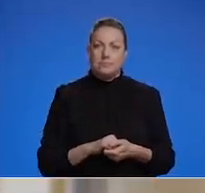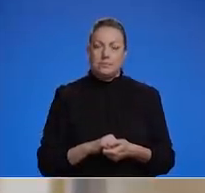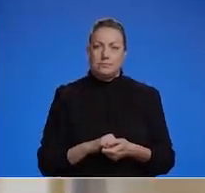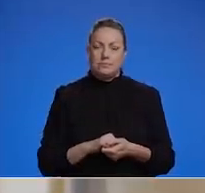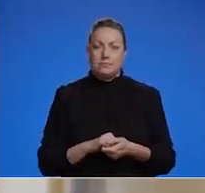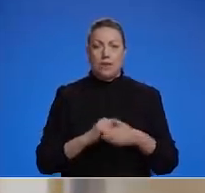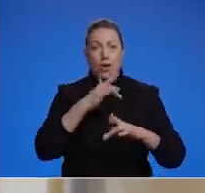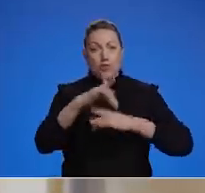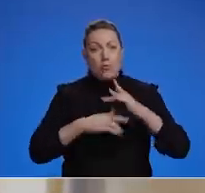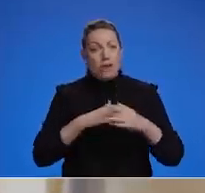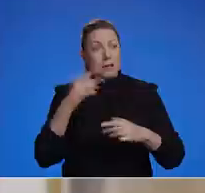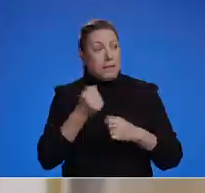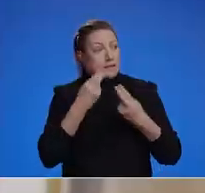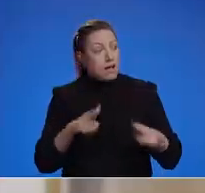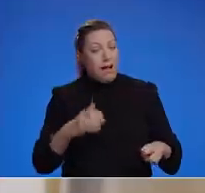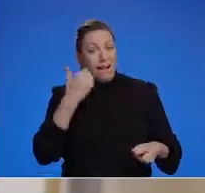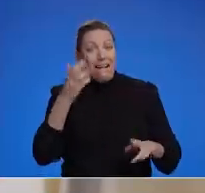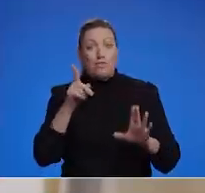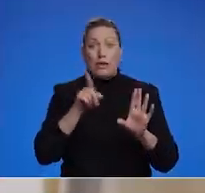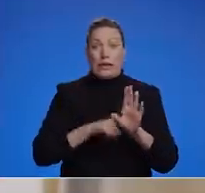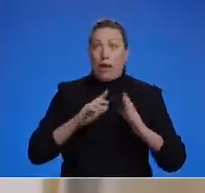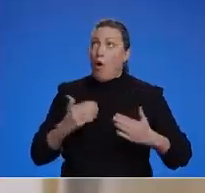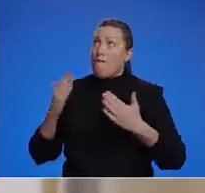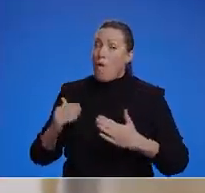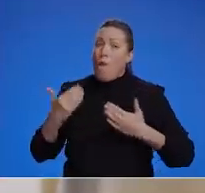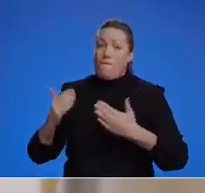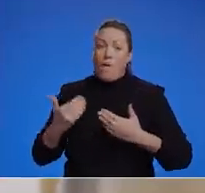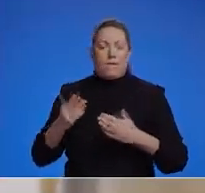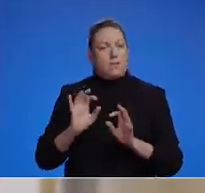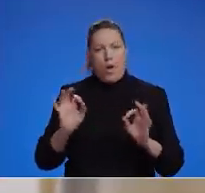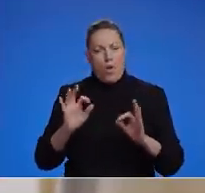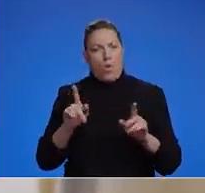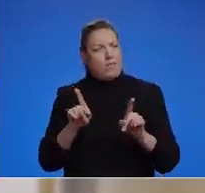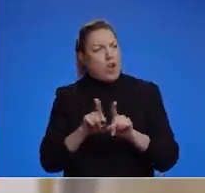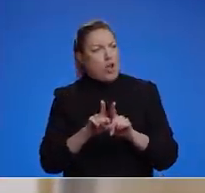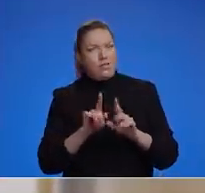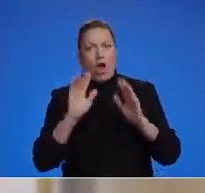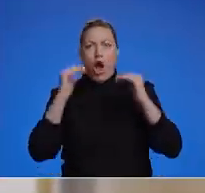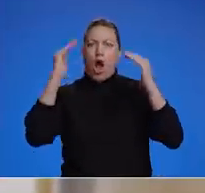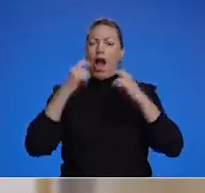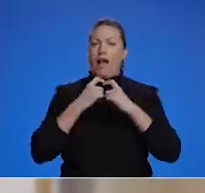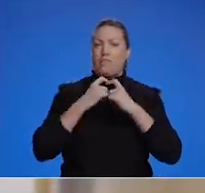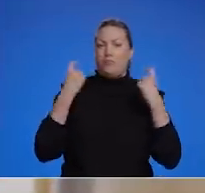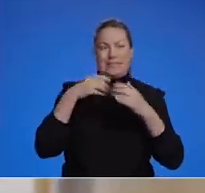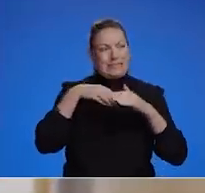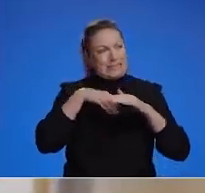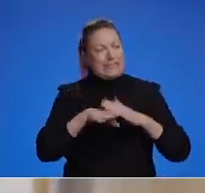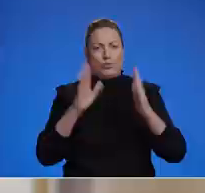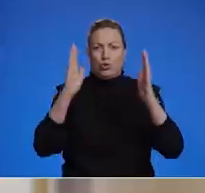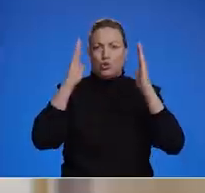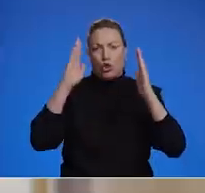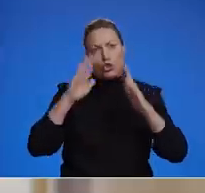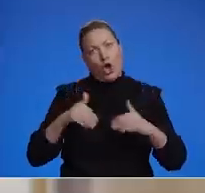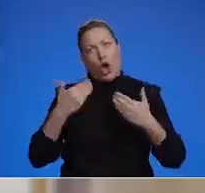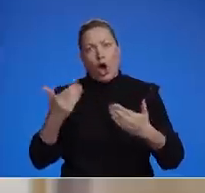And he does not have to offer himself again and again, like the high priest going into the sanctuary year after year with the blood that is not